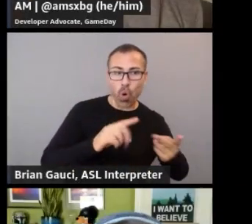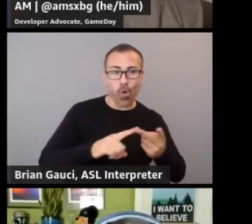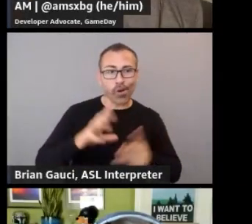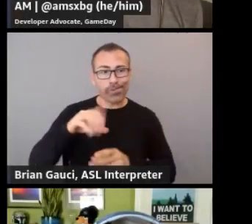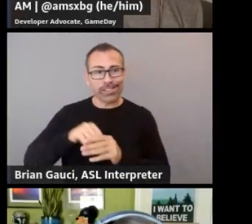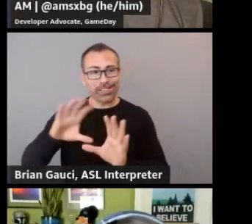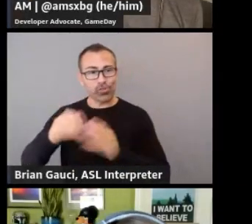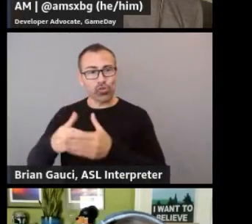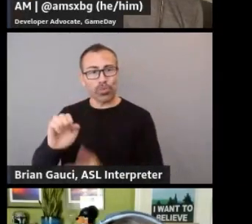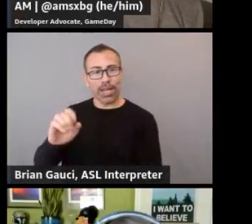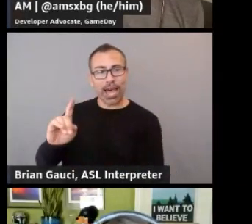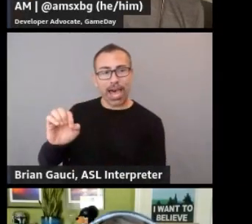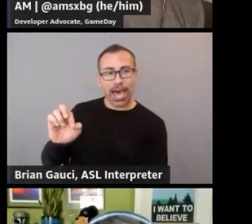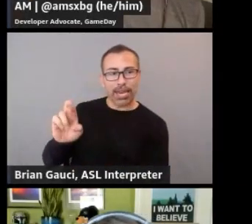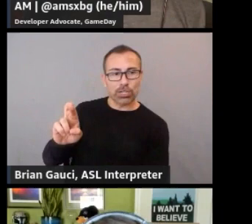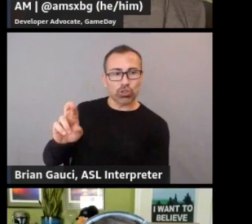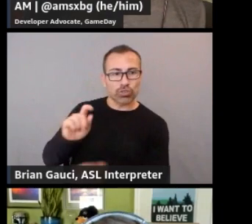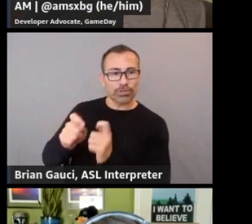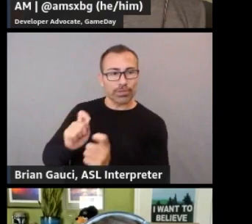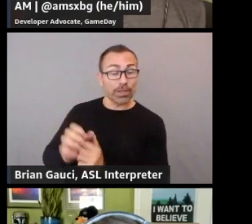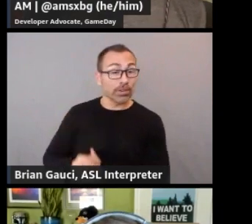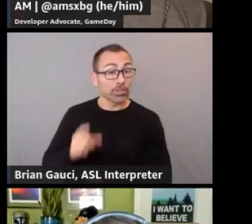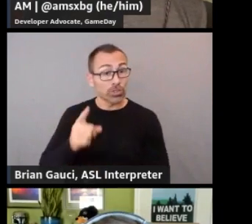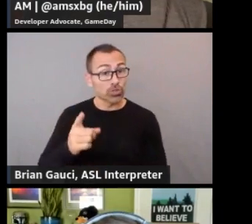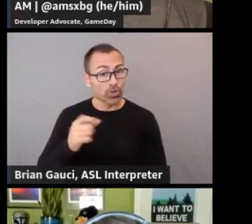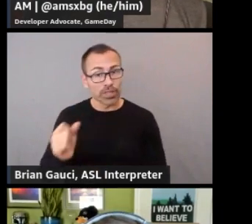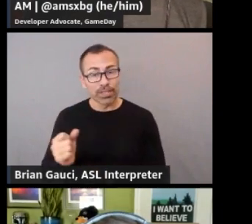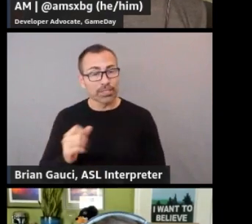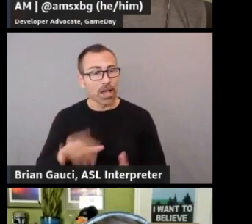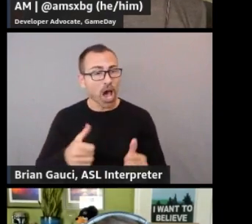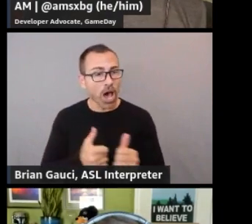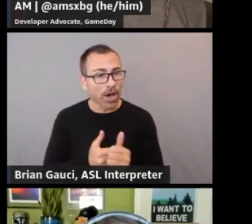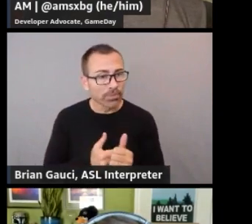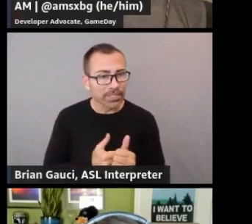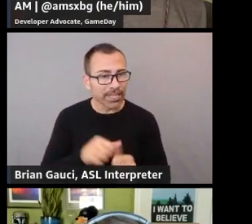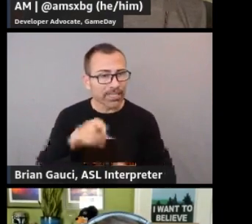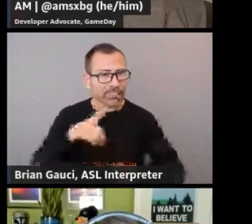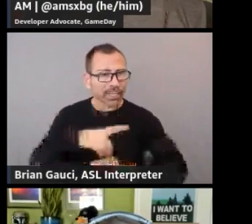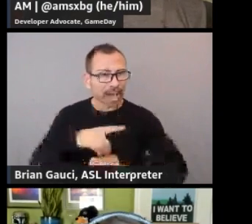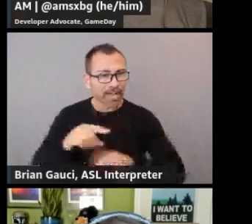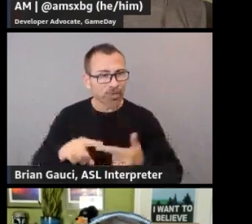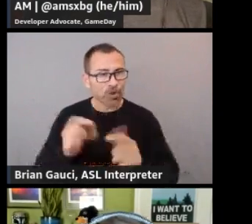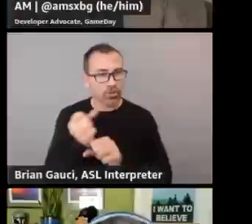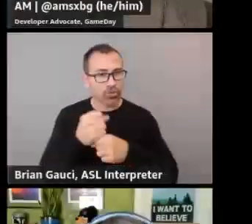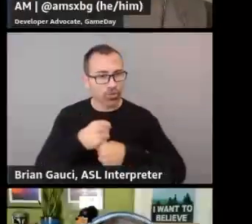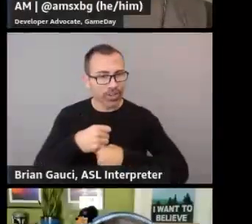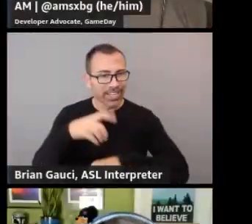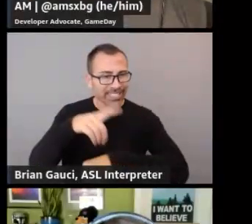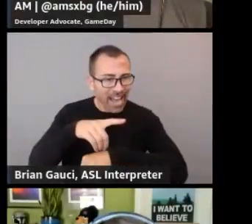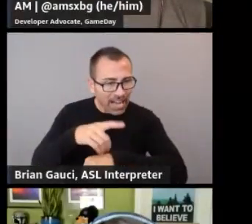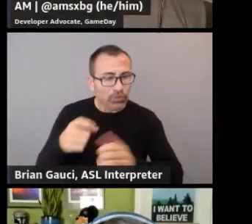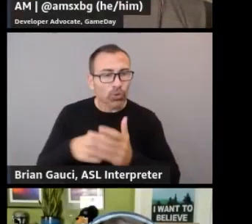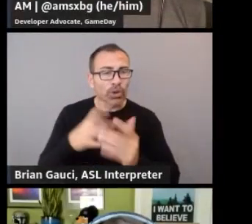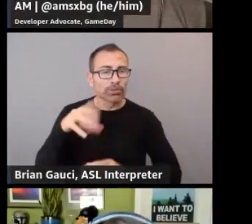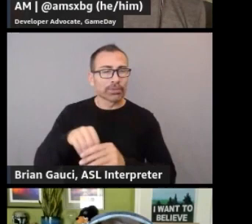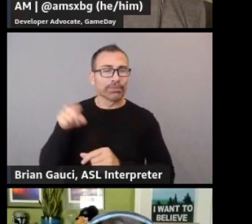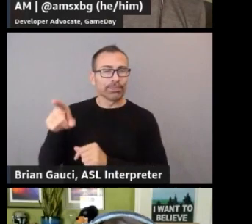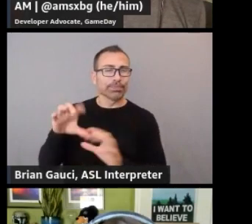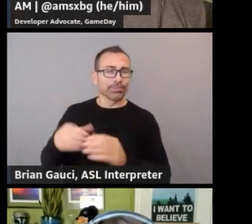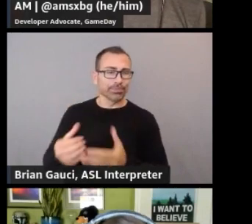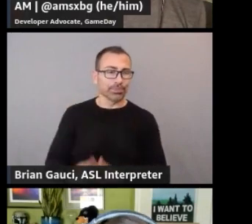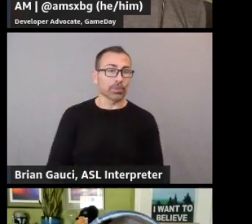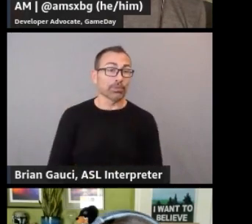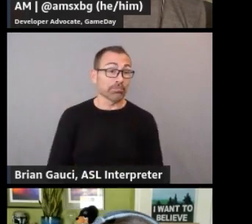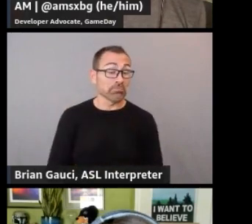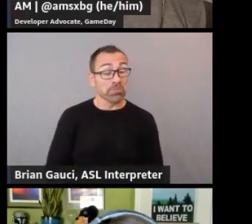this update task or create task and so on require you to be in those groups. So this is sort of how